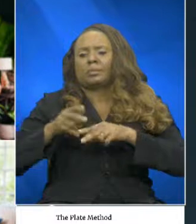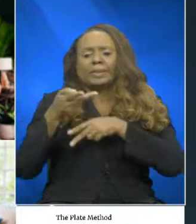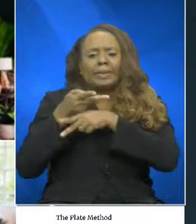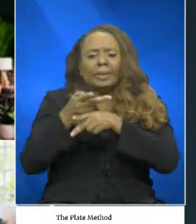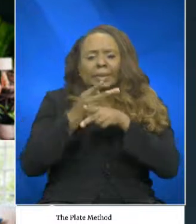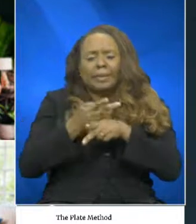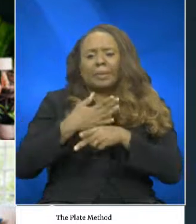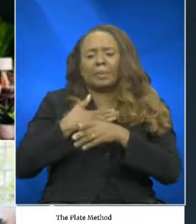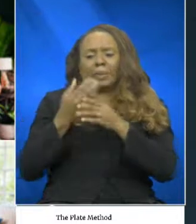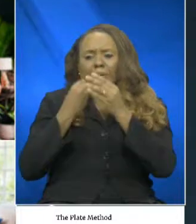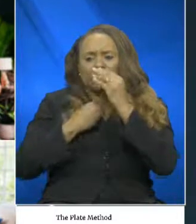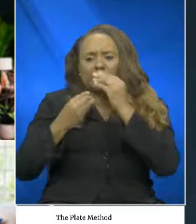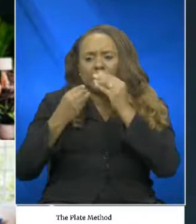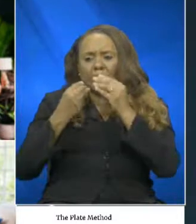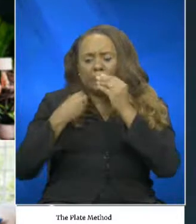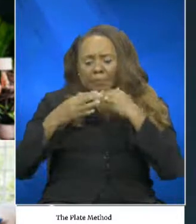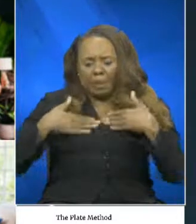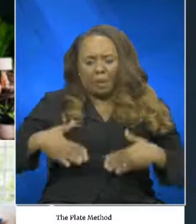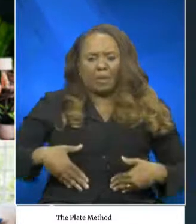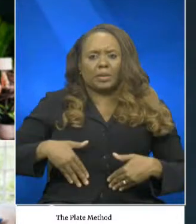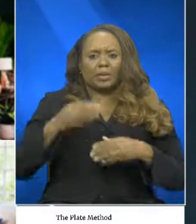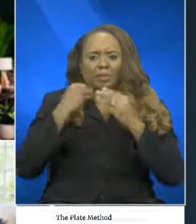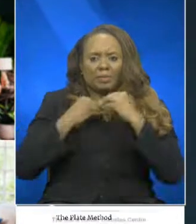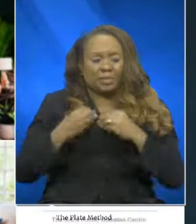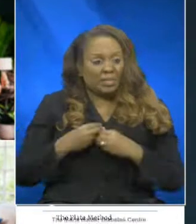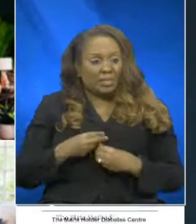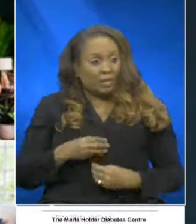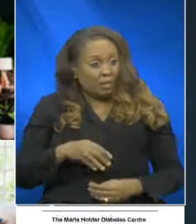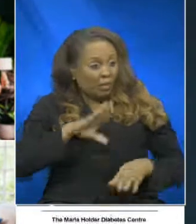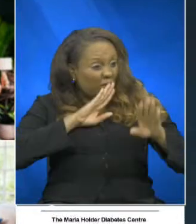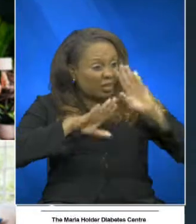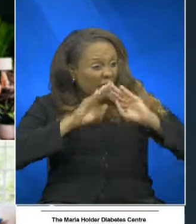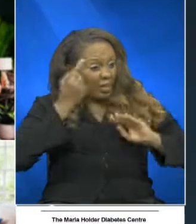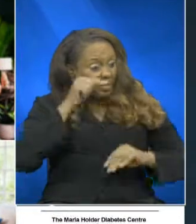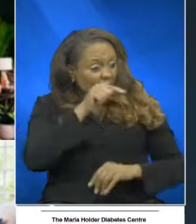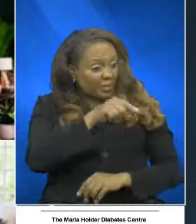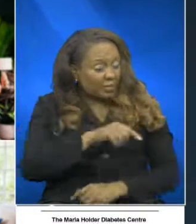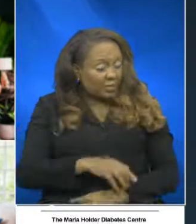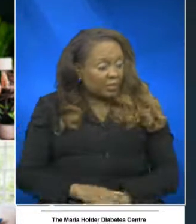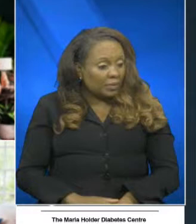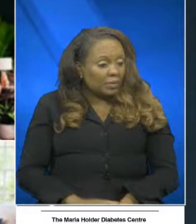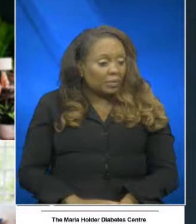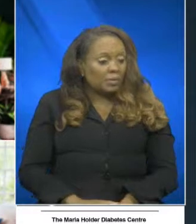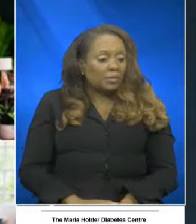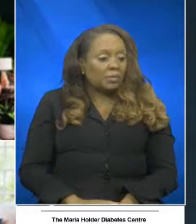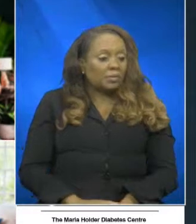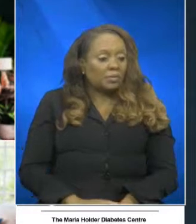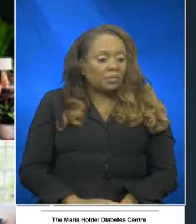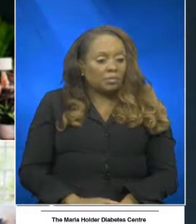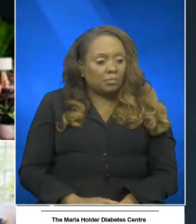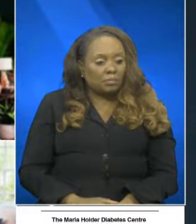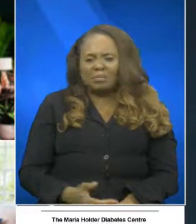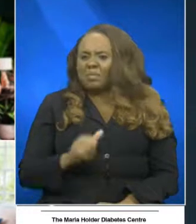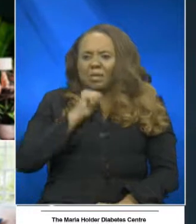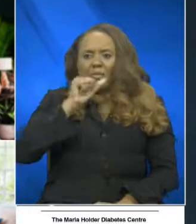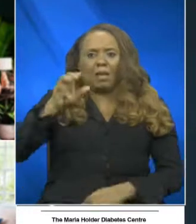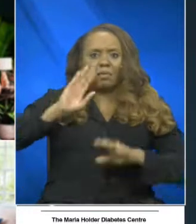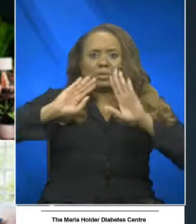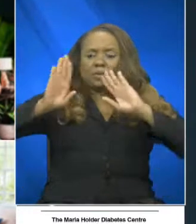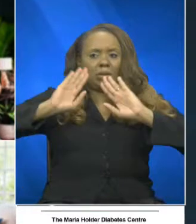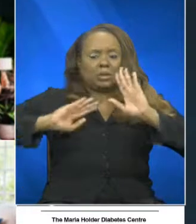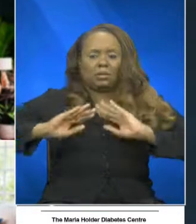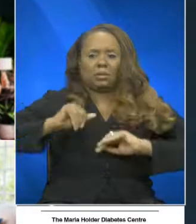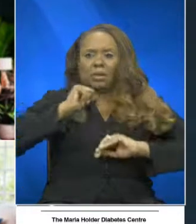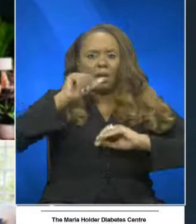generally. And how frustrating is that? Sorry? How frustrating is it? No, it's not frustrating.